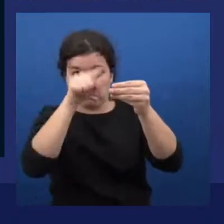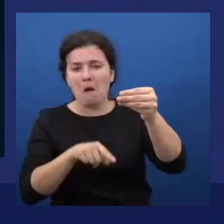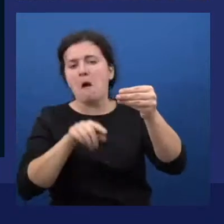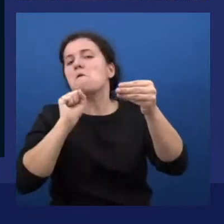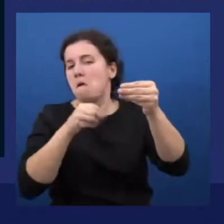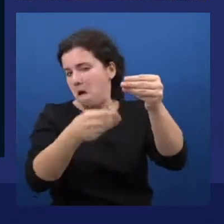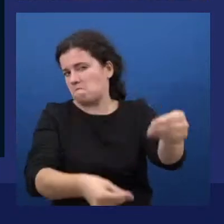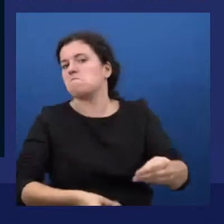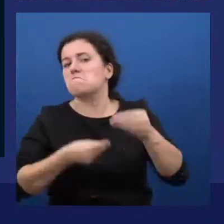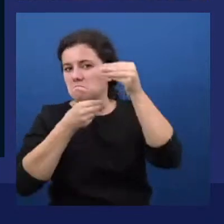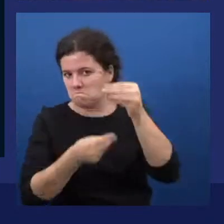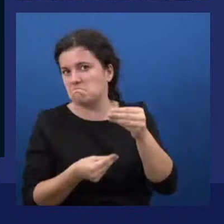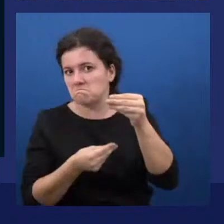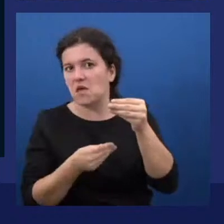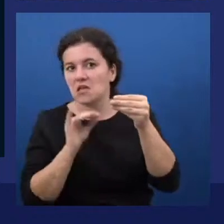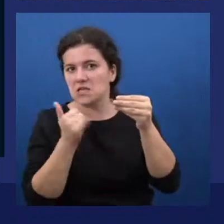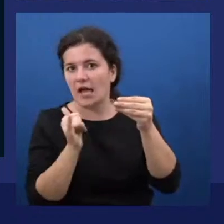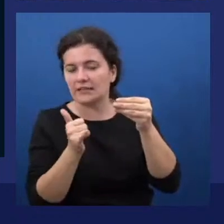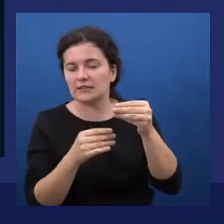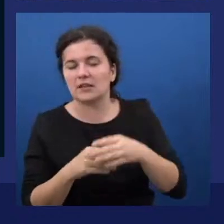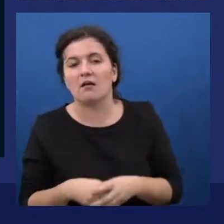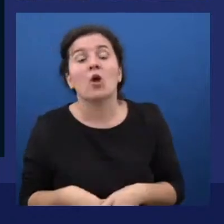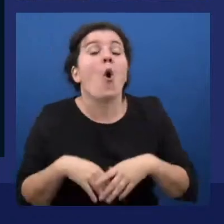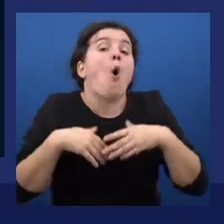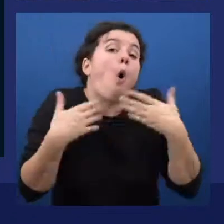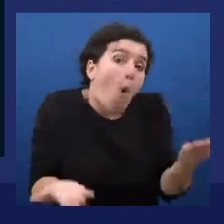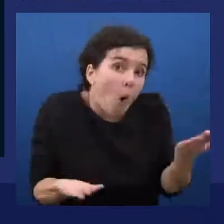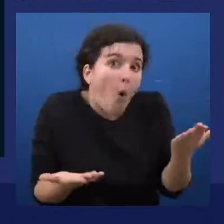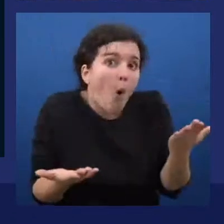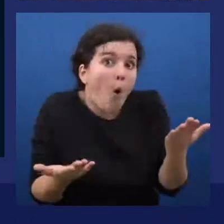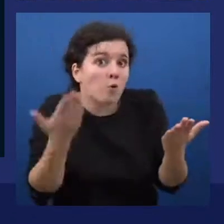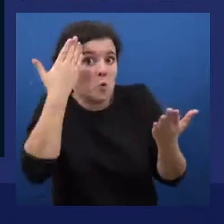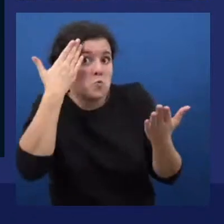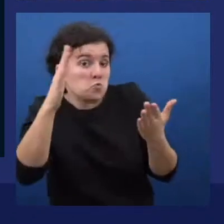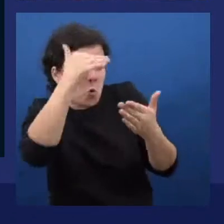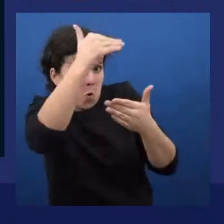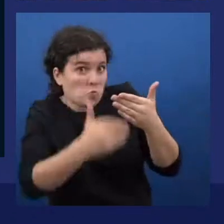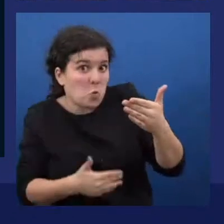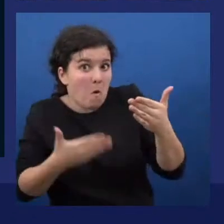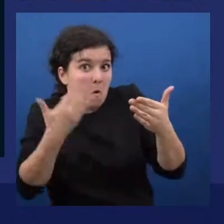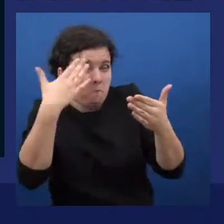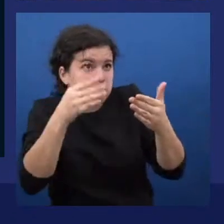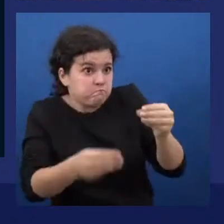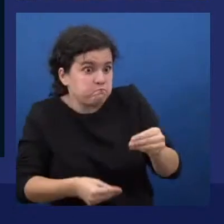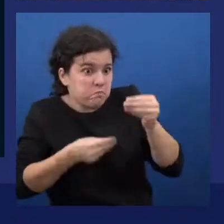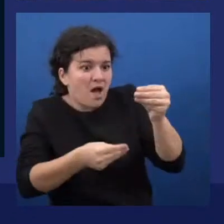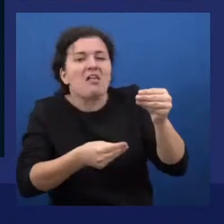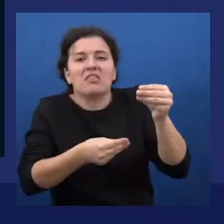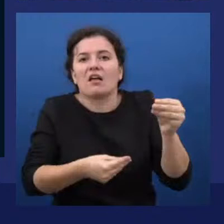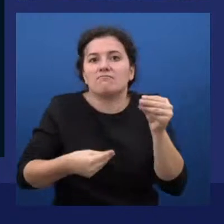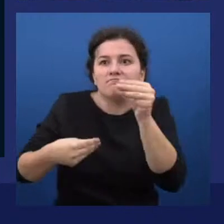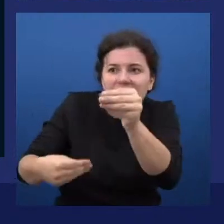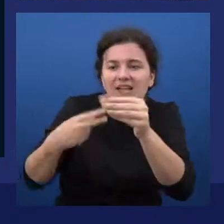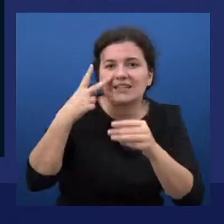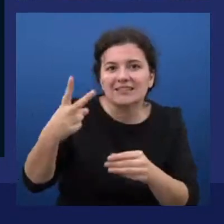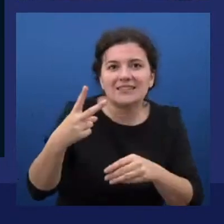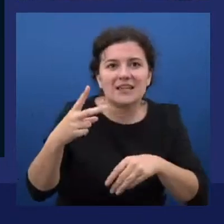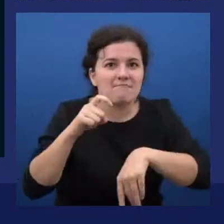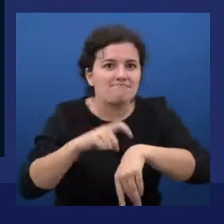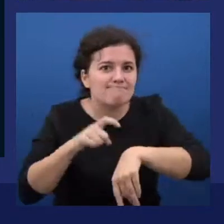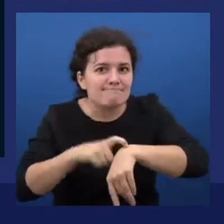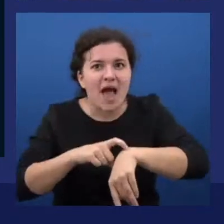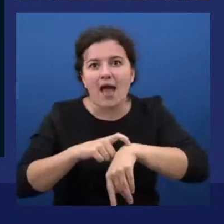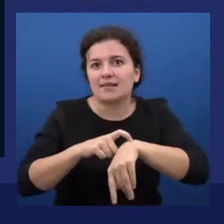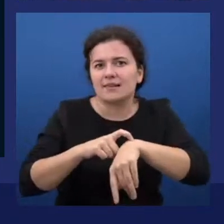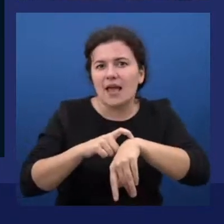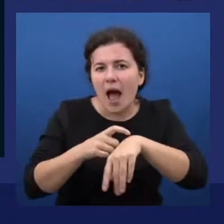those IDs. Or you can pass the date and time, and they can go back to